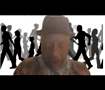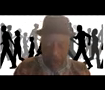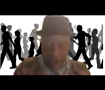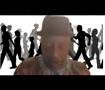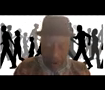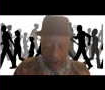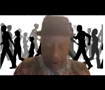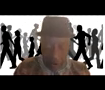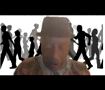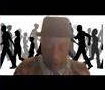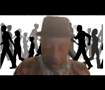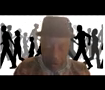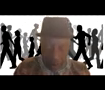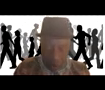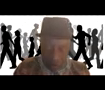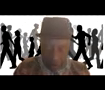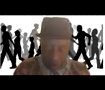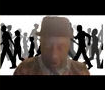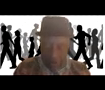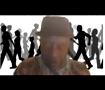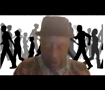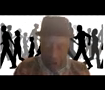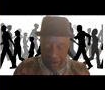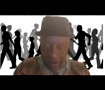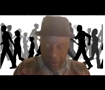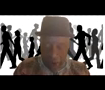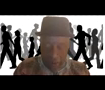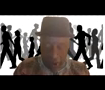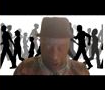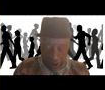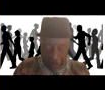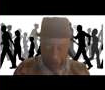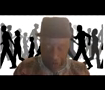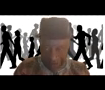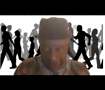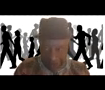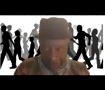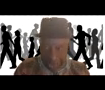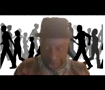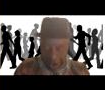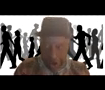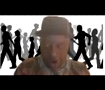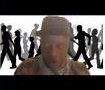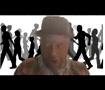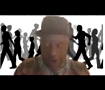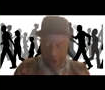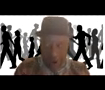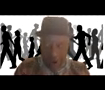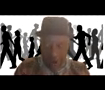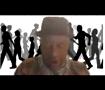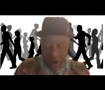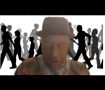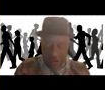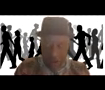to underscore the critical importance of Chicago's public transit system. Rylen